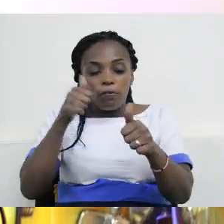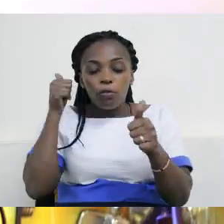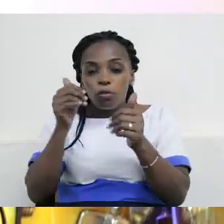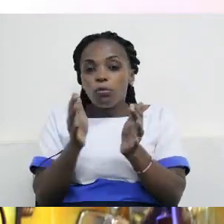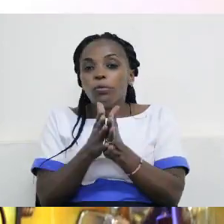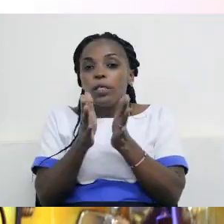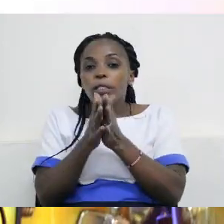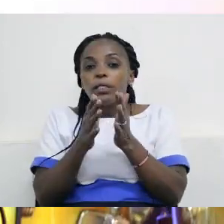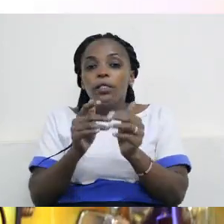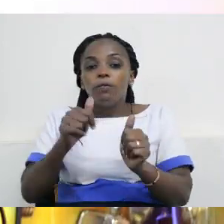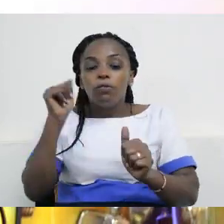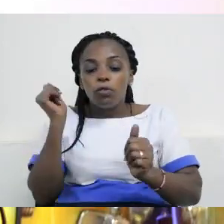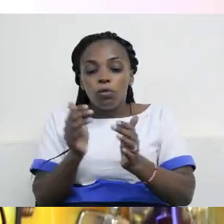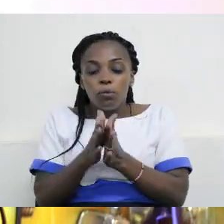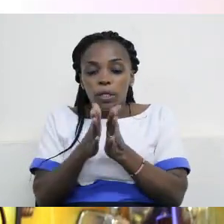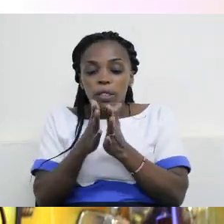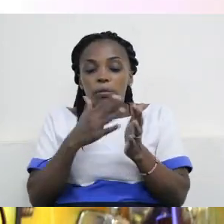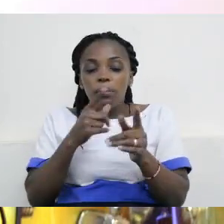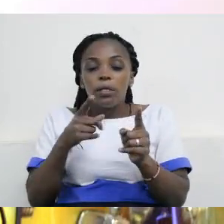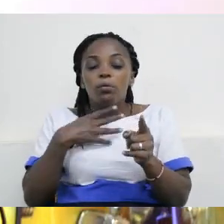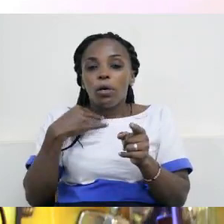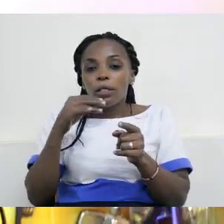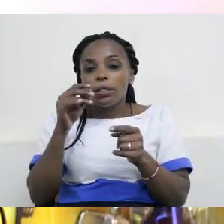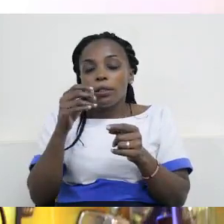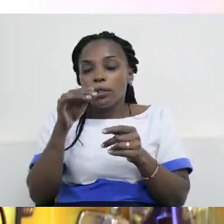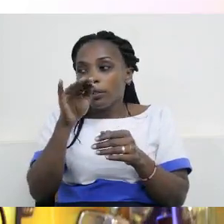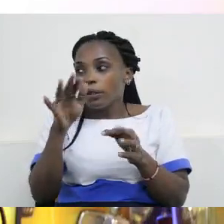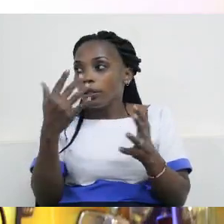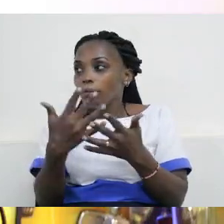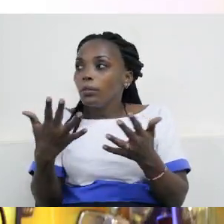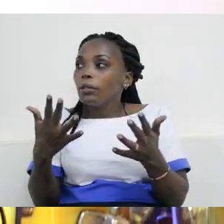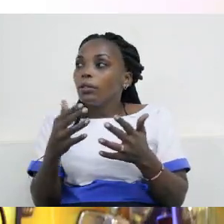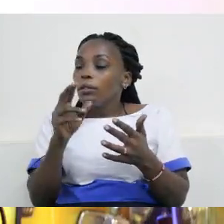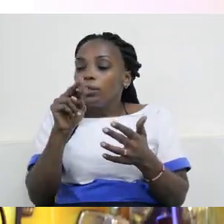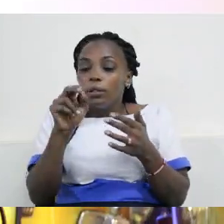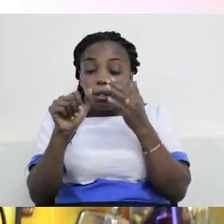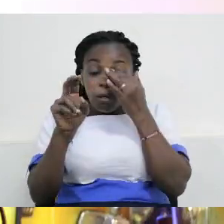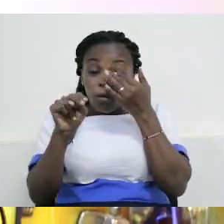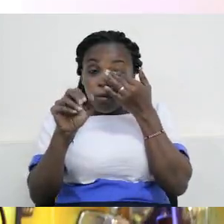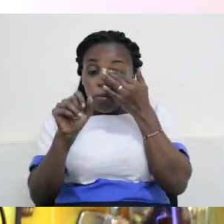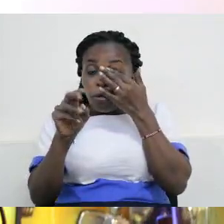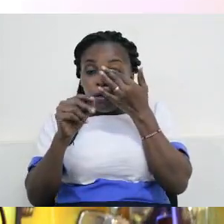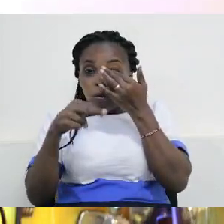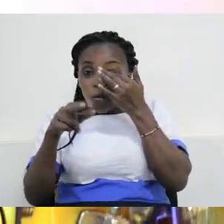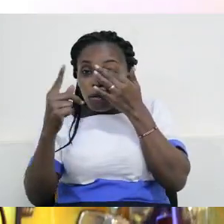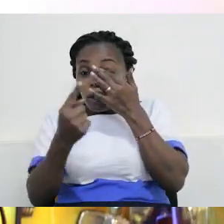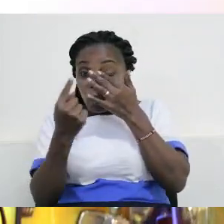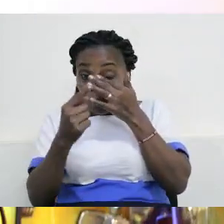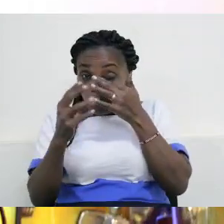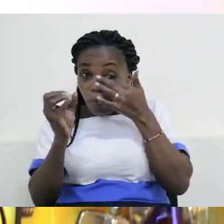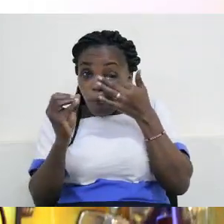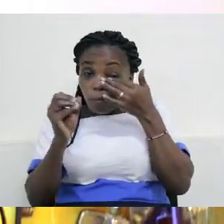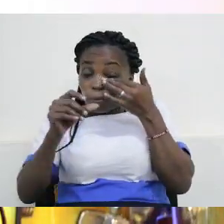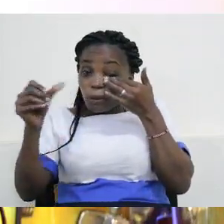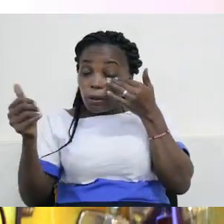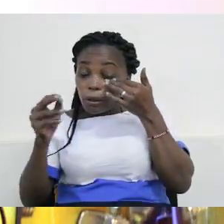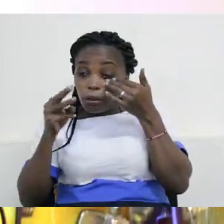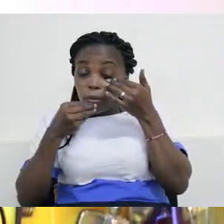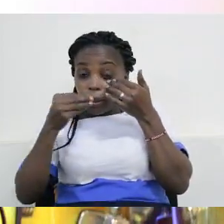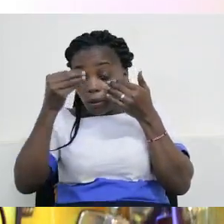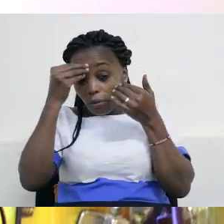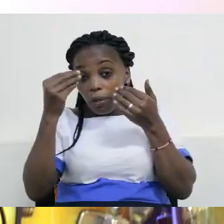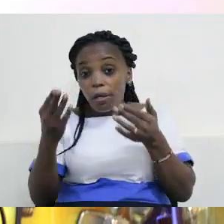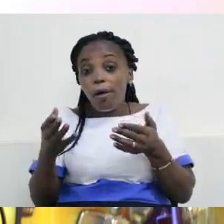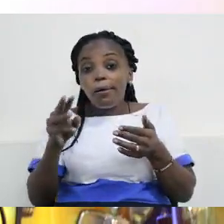She refuses to praise. But I want you to note something, because Naomi is not walking alone. Naomi has another widow, a woman